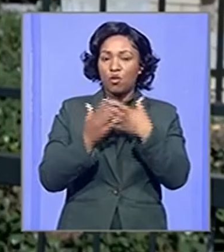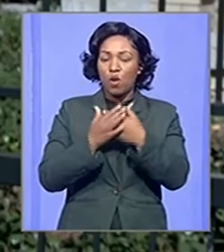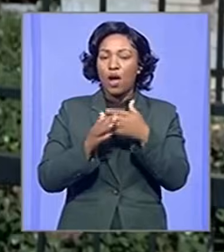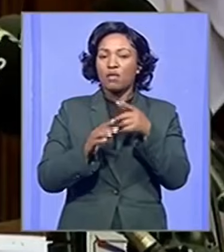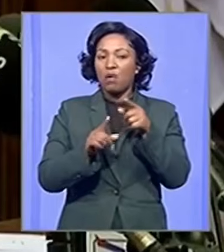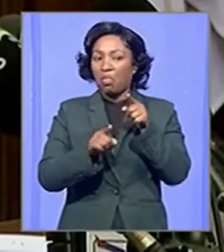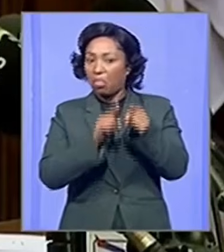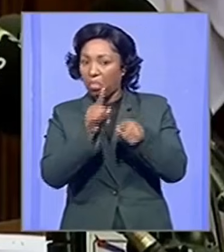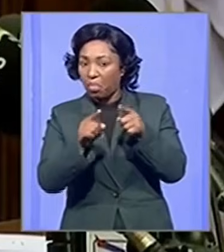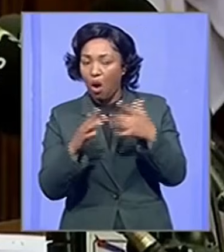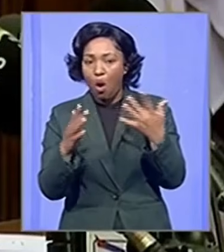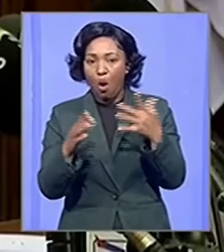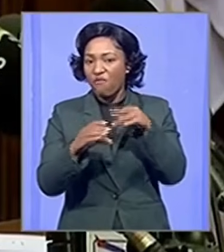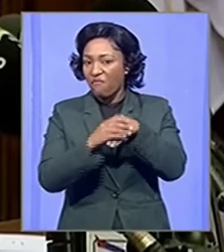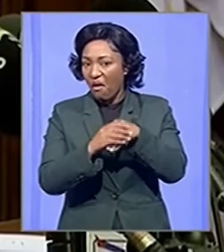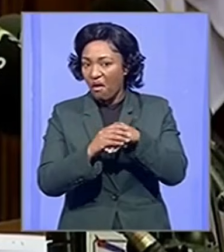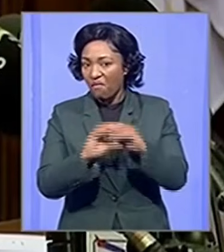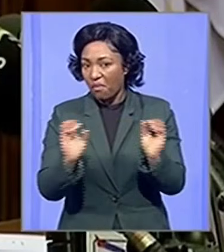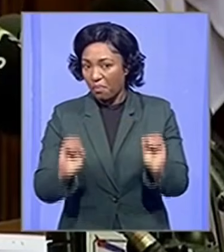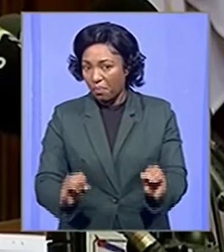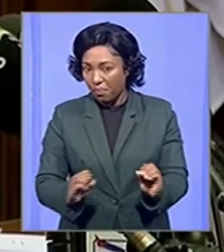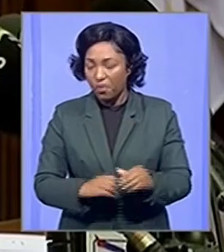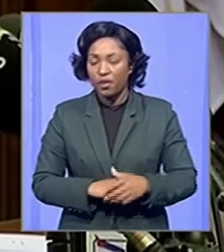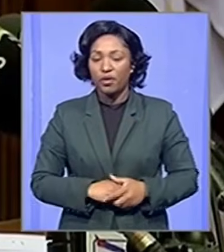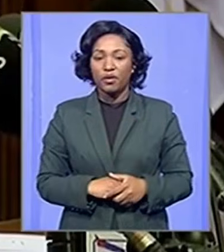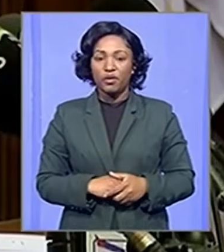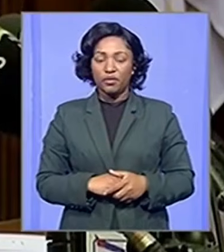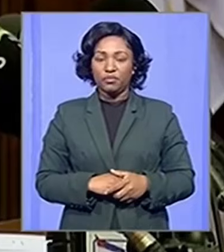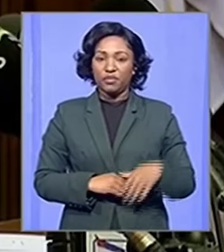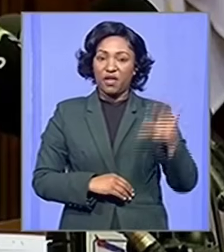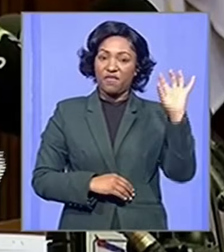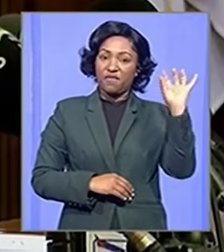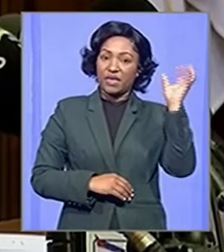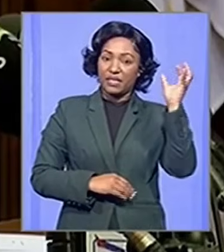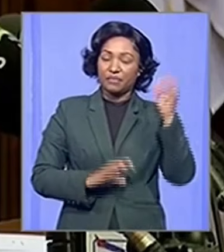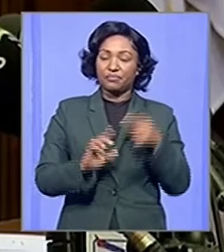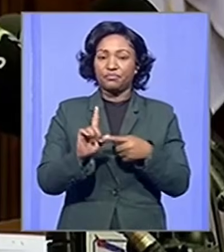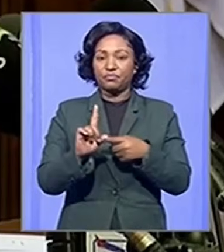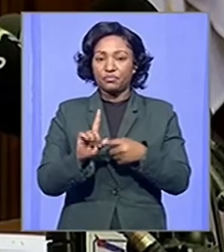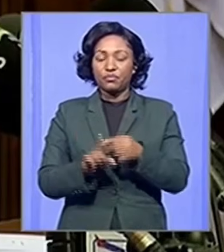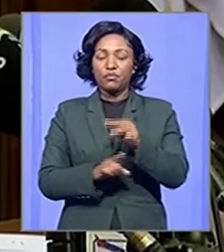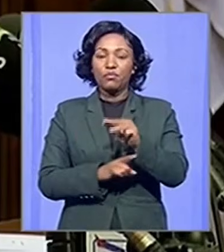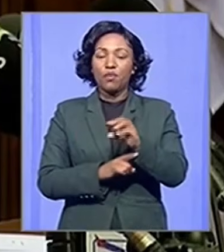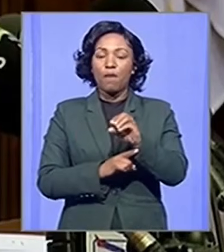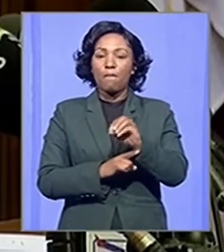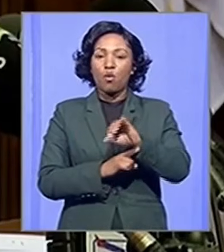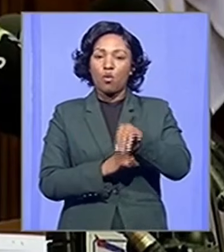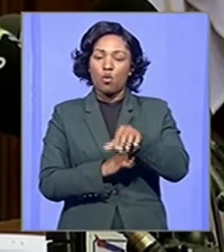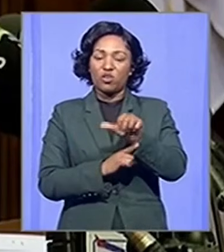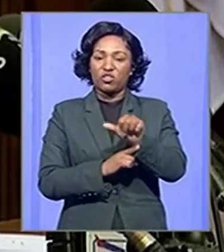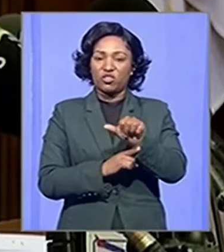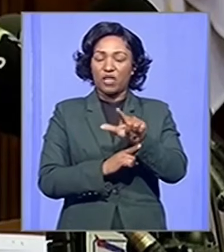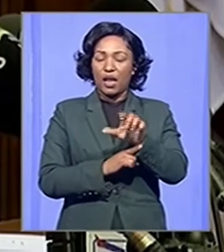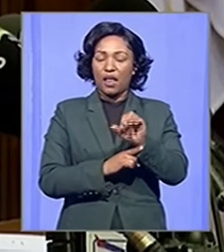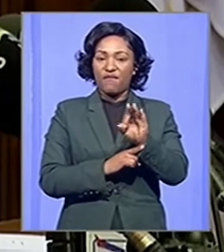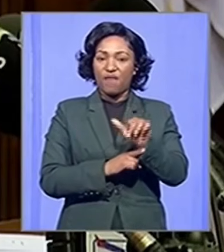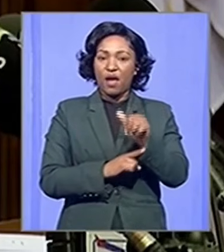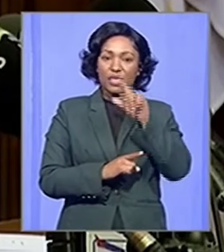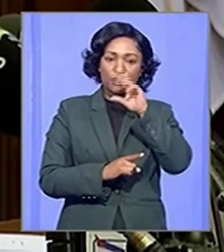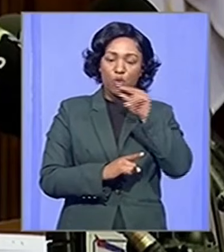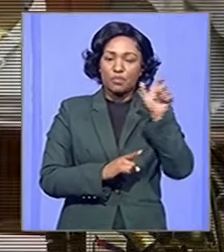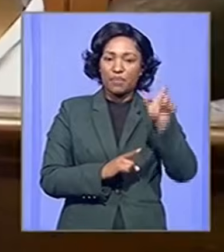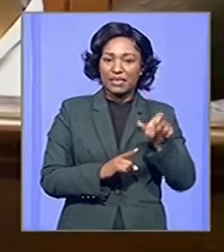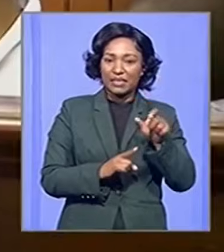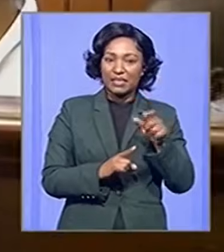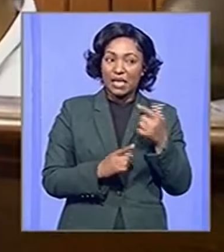prosecuted or not. Sebueledi sa bothati jwa bosekisi mo Freistata Mojalefa Senokotsane a re puso ga e kgone go bua ka kgang eno ka